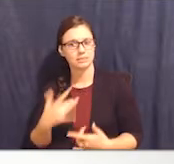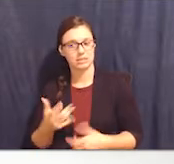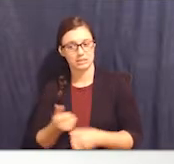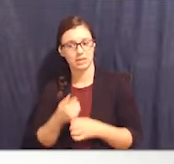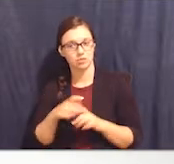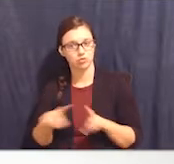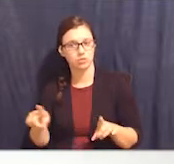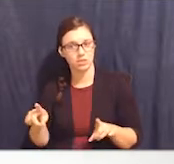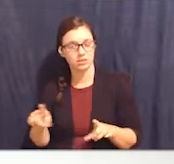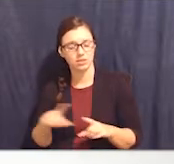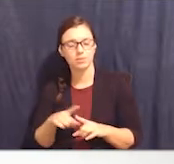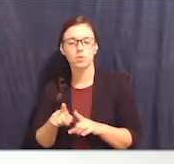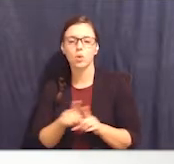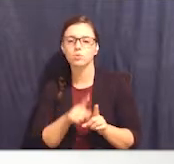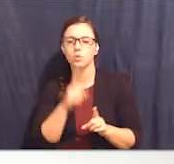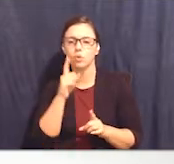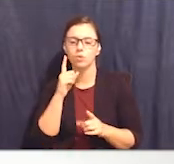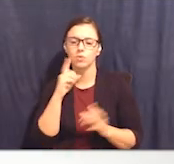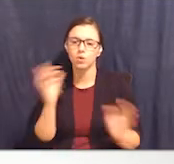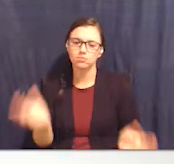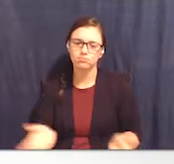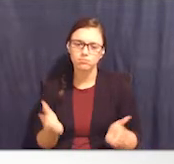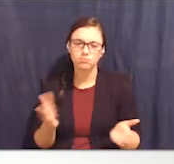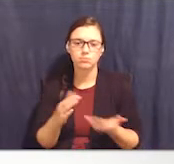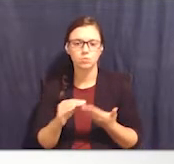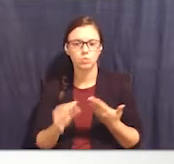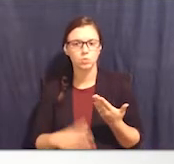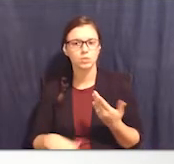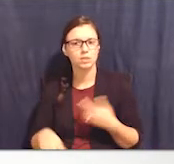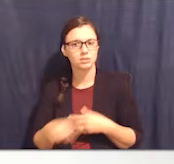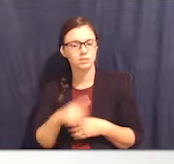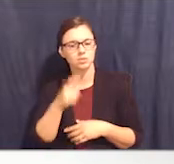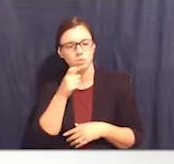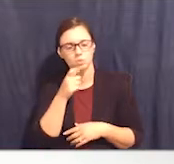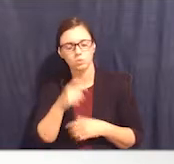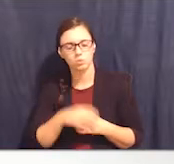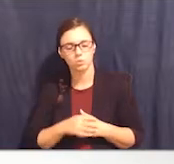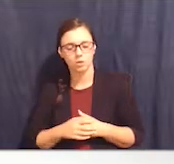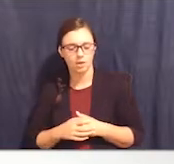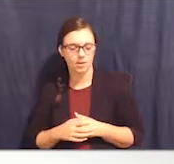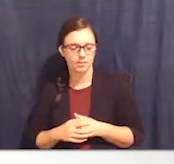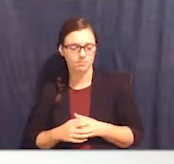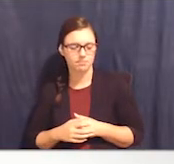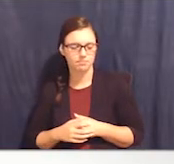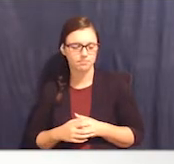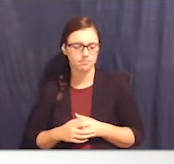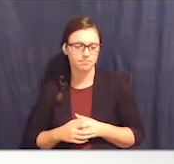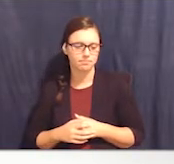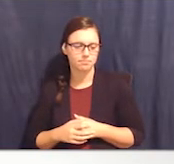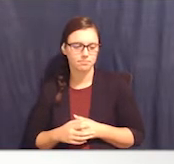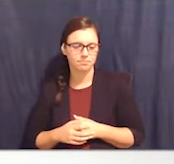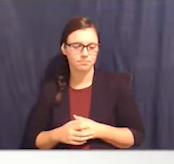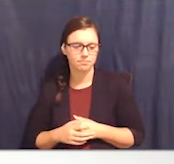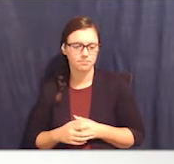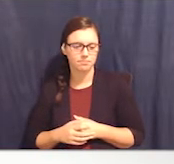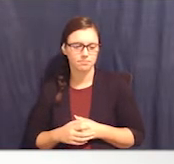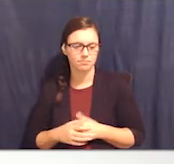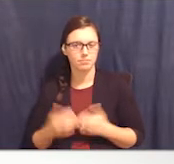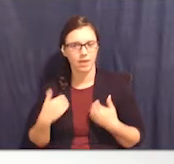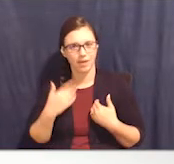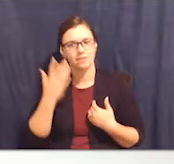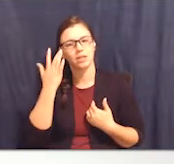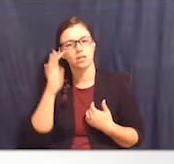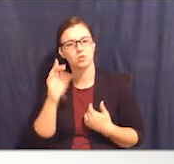are in their classroom and the students with no disabilities come in and mentor them. It is a